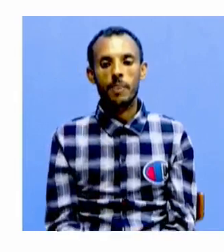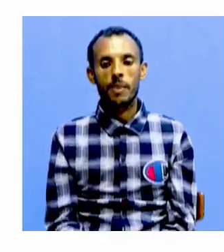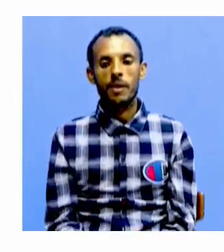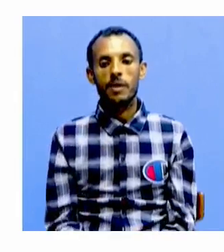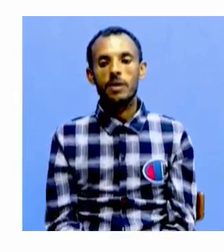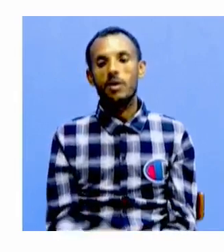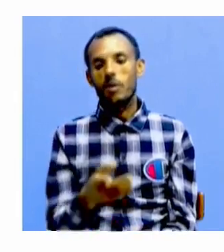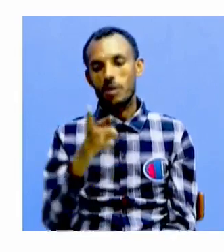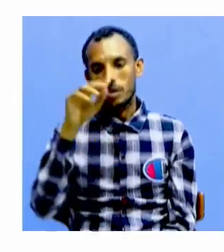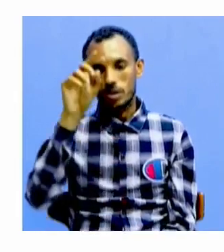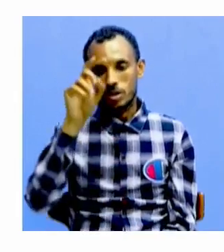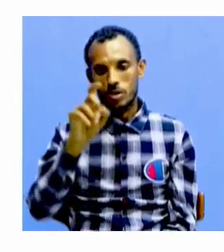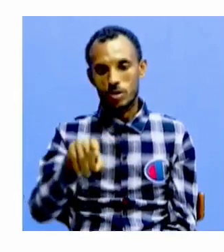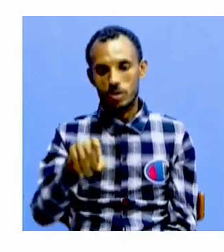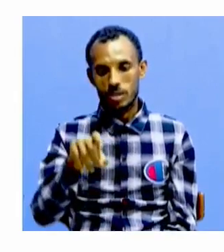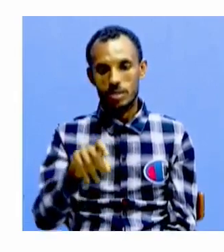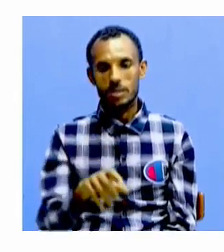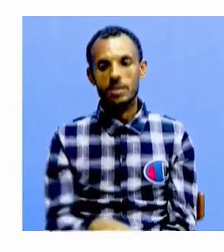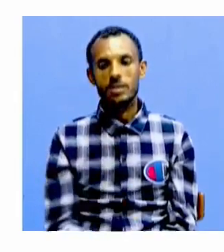should,